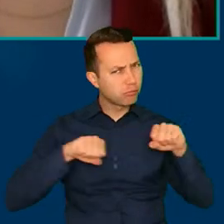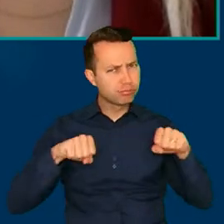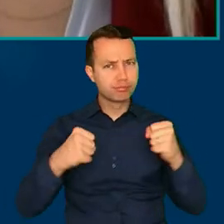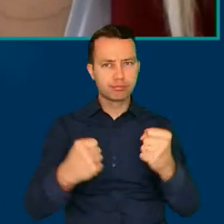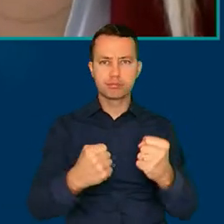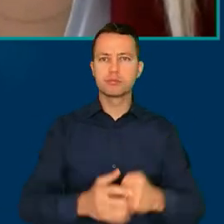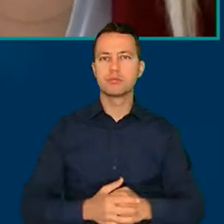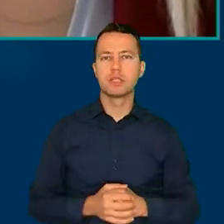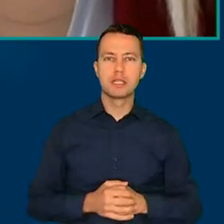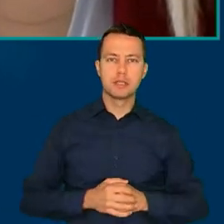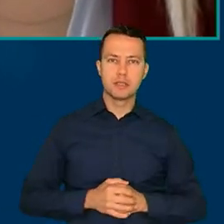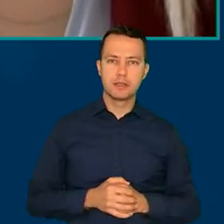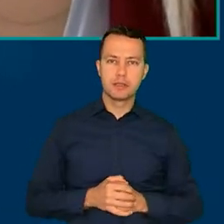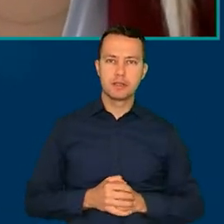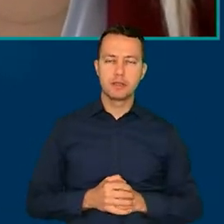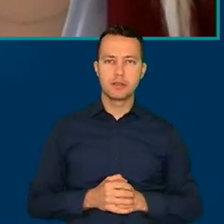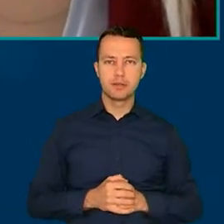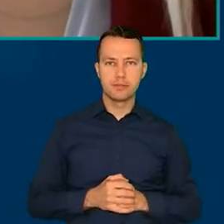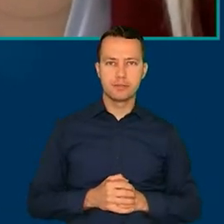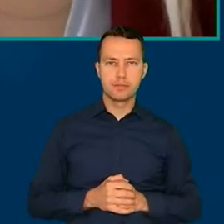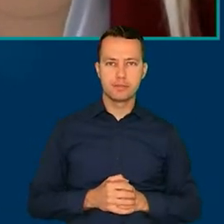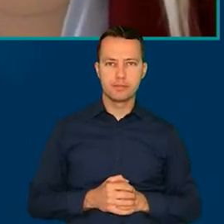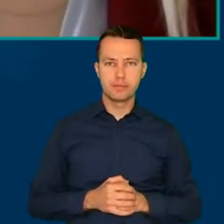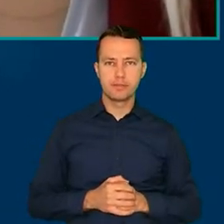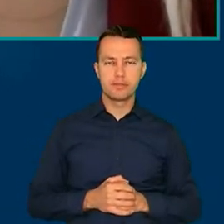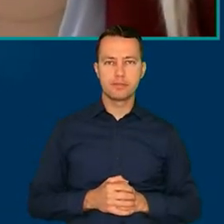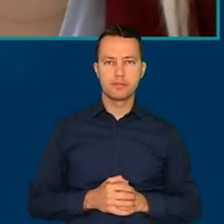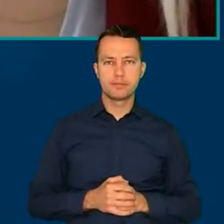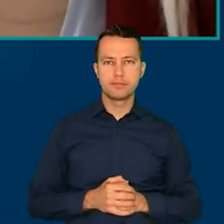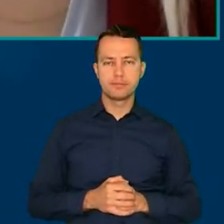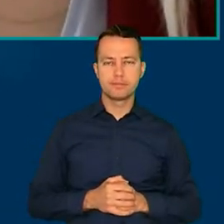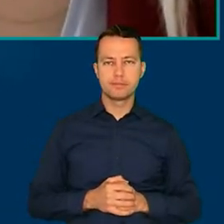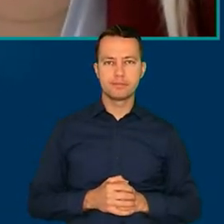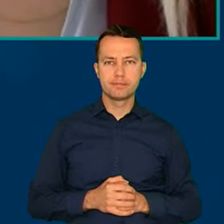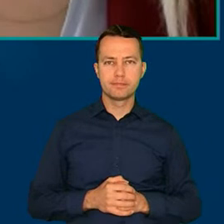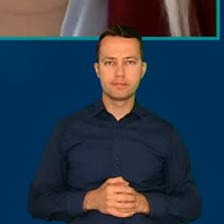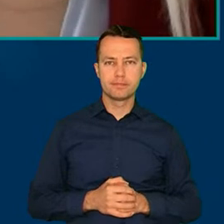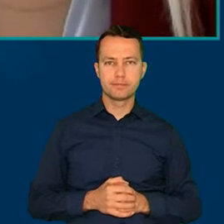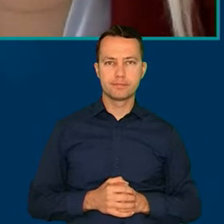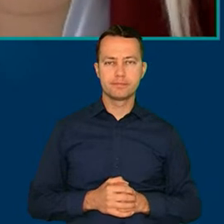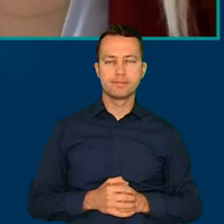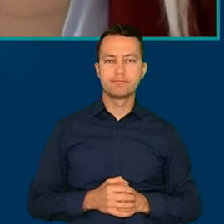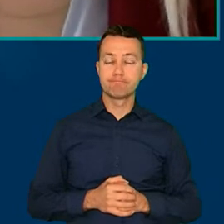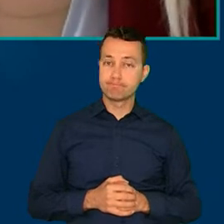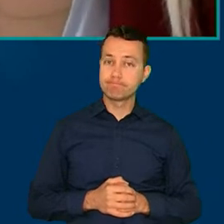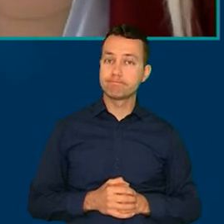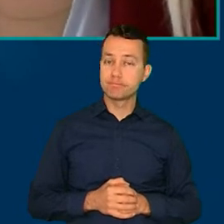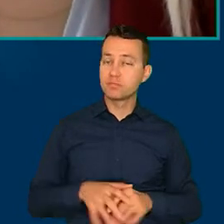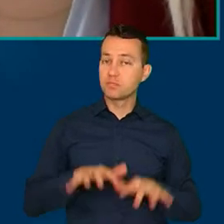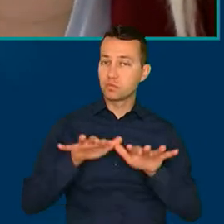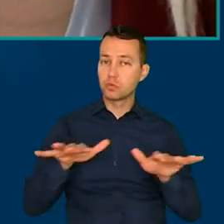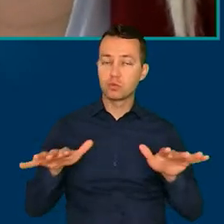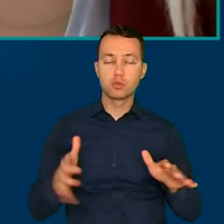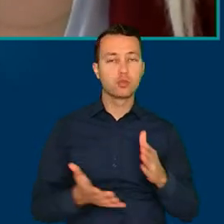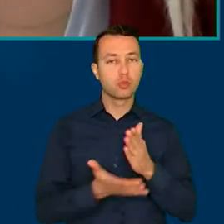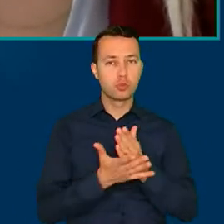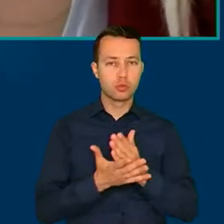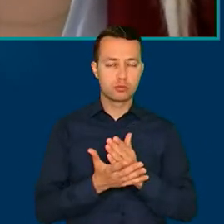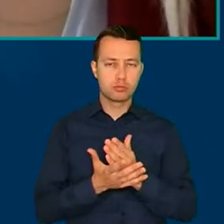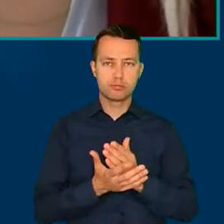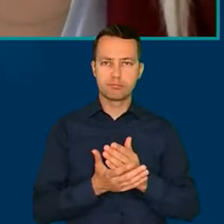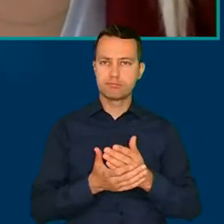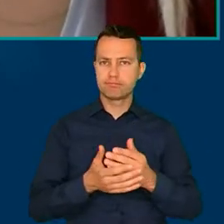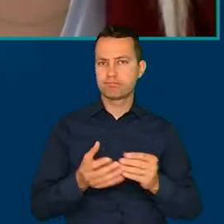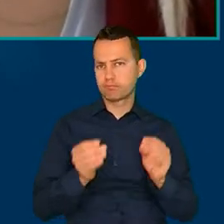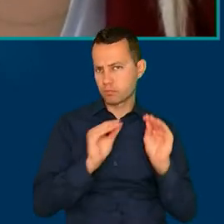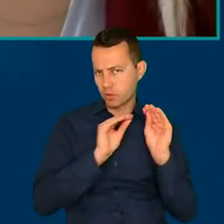Maybe since I think you received a lot of information already on the concepts and measures, I can just say a few words on what we're seeing in terms of